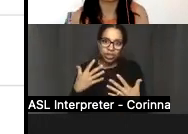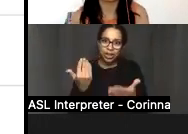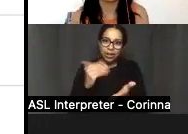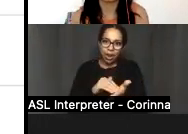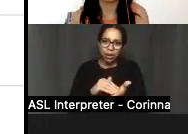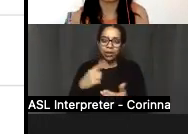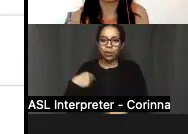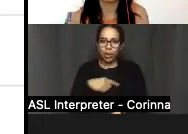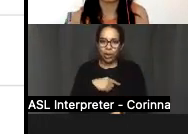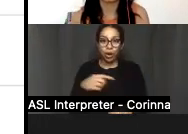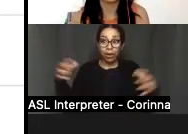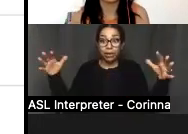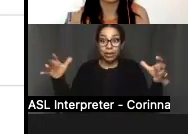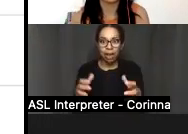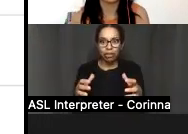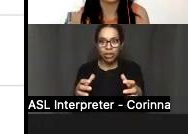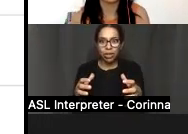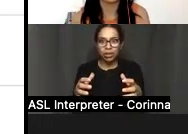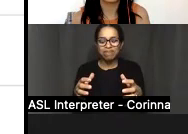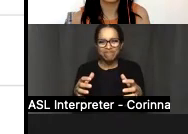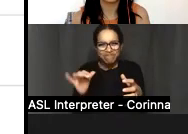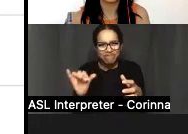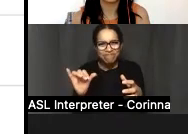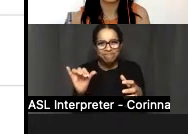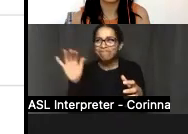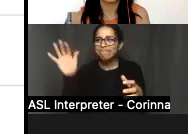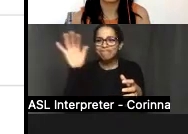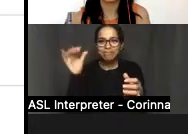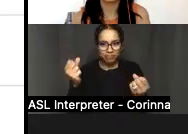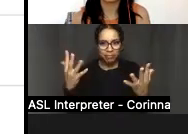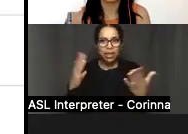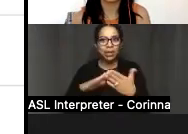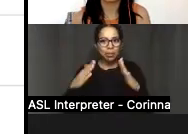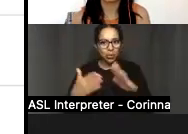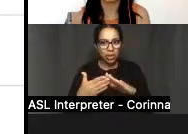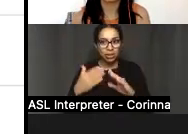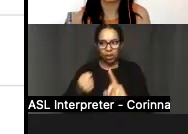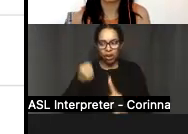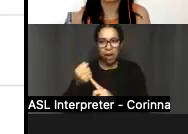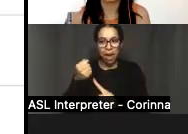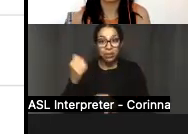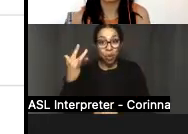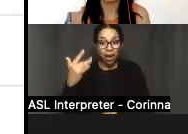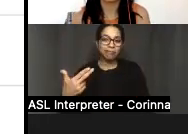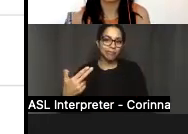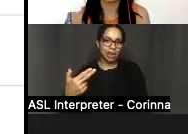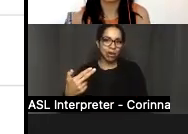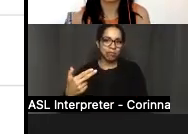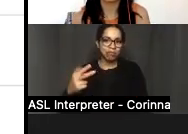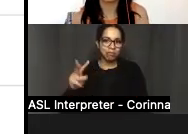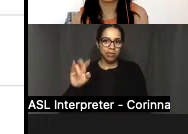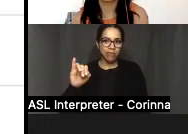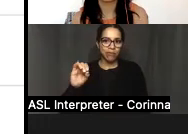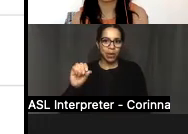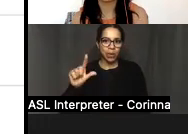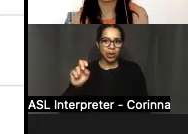at a time where there are many communities who continue to be impacted by firearm violence across our country. Certainly we